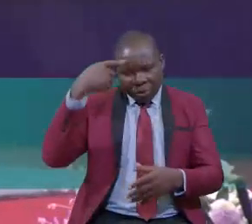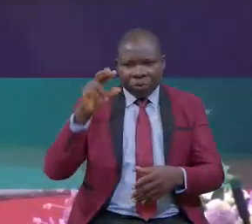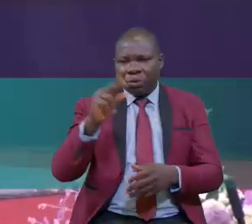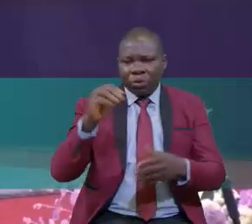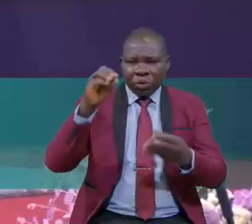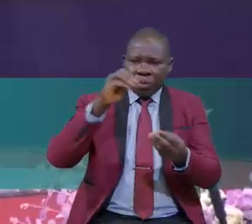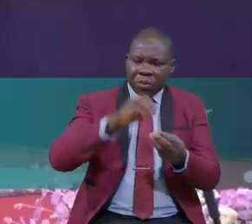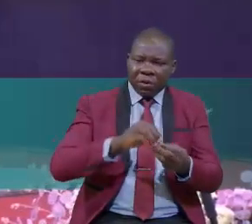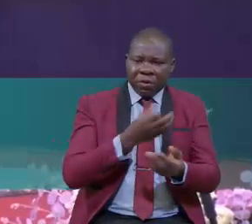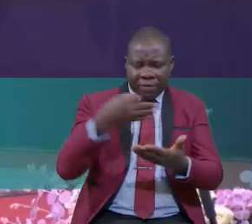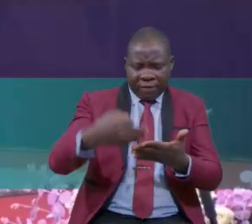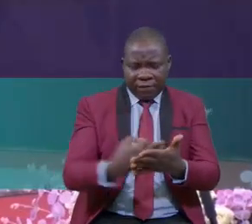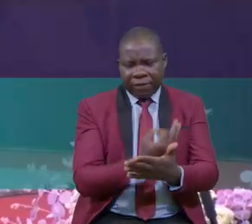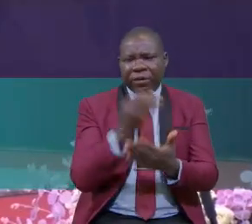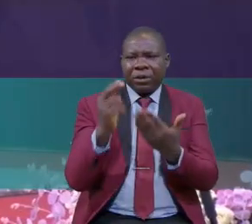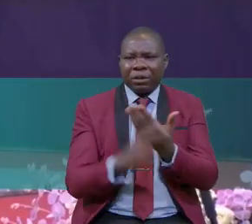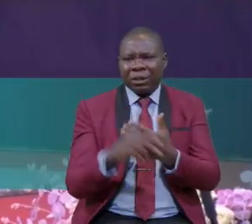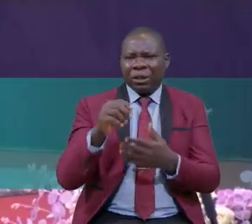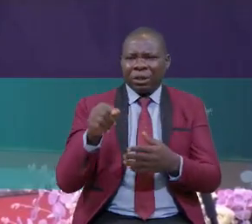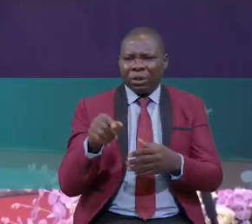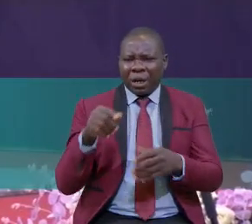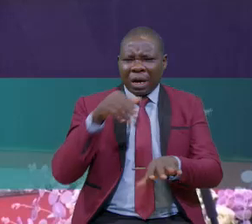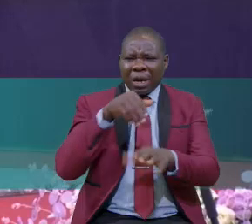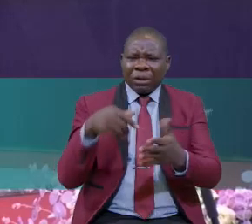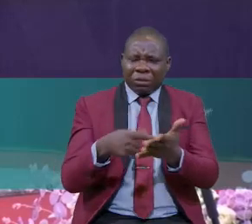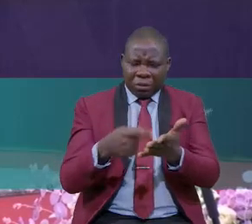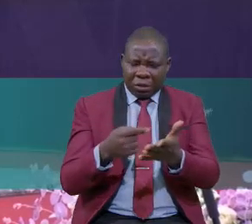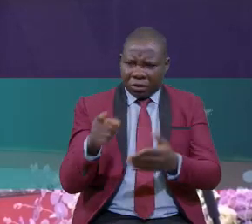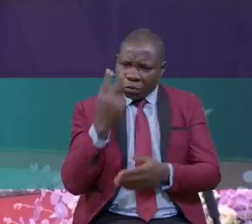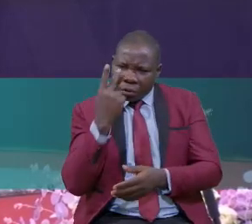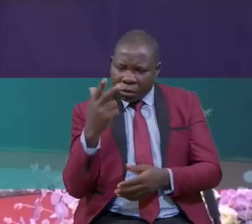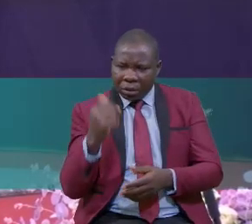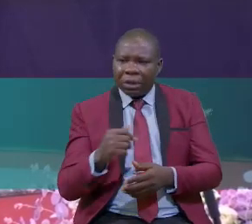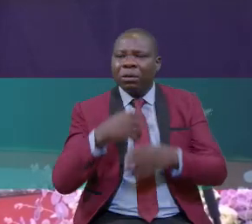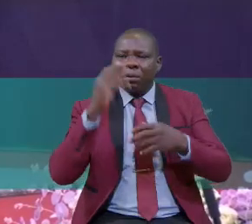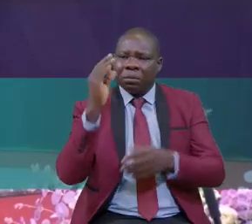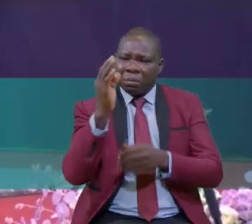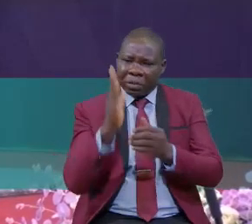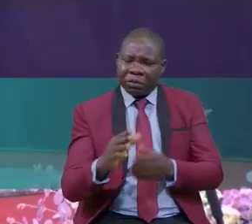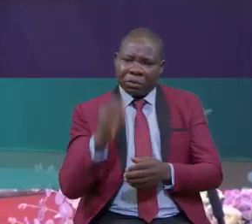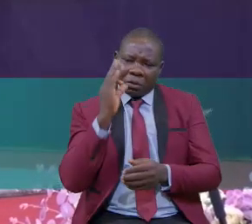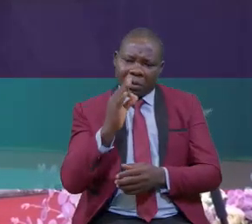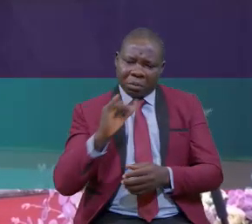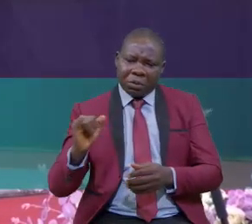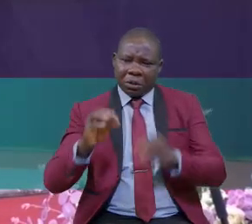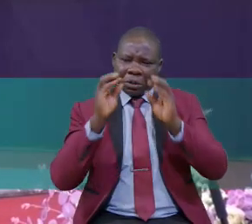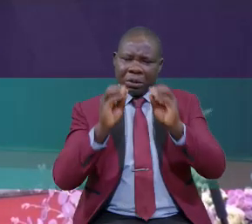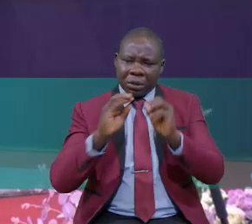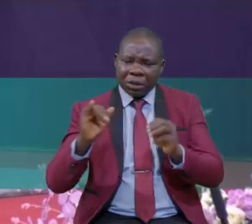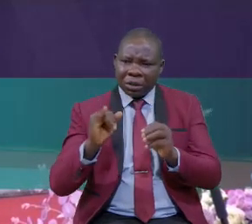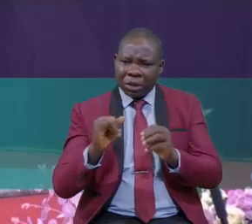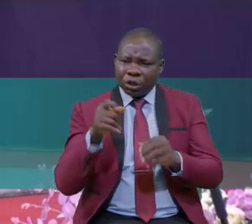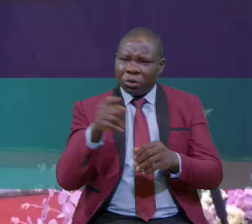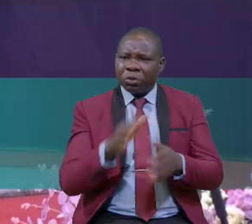minister, he's been preaching and preaching, and you're asking, what's the goal? course, when I was teaching, especially in